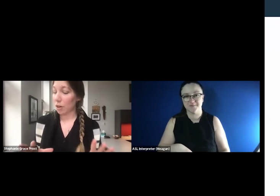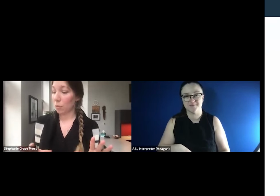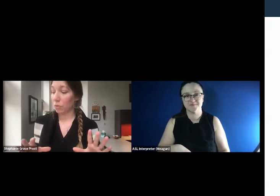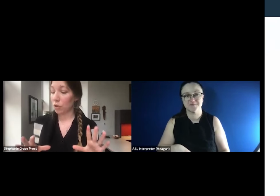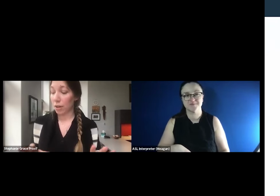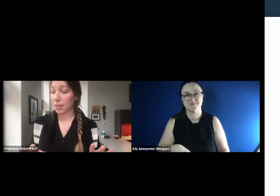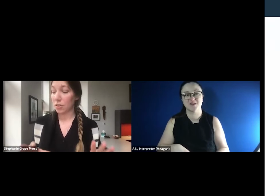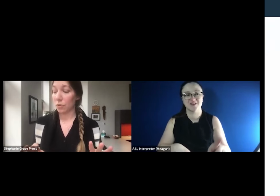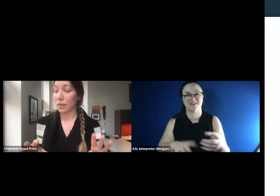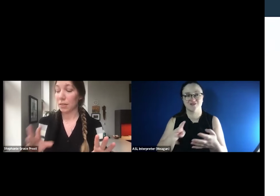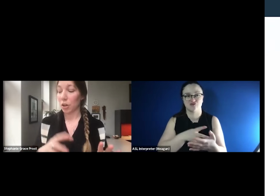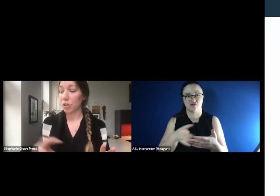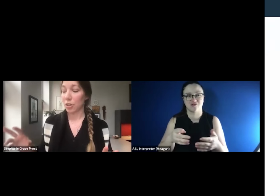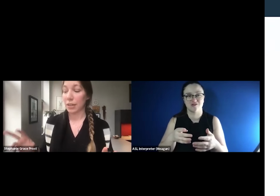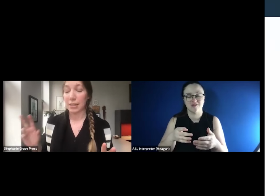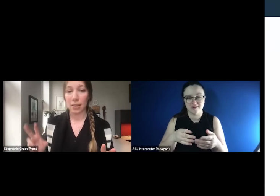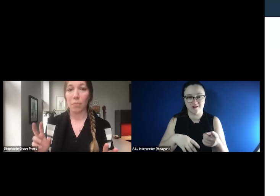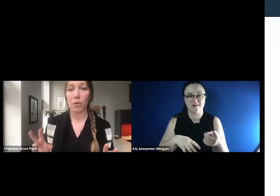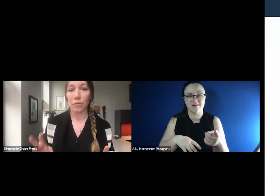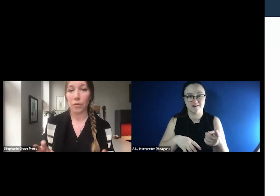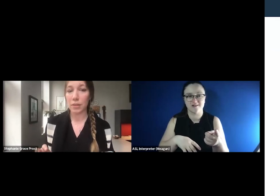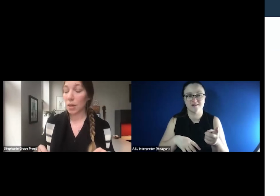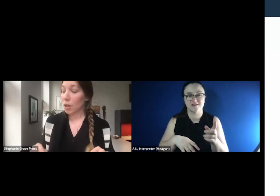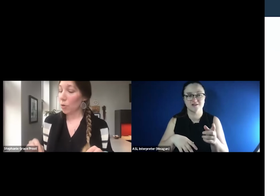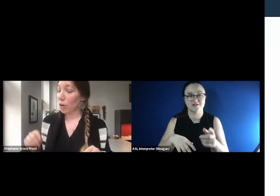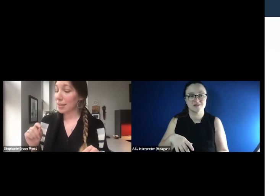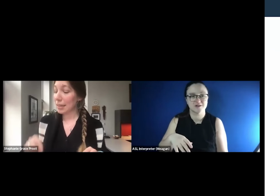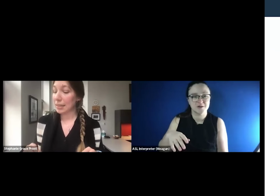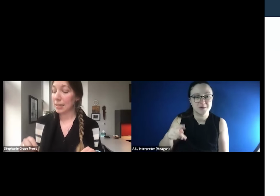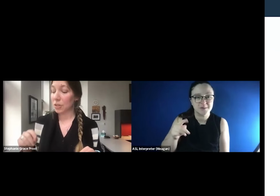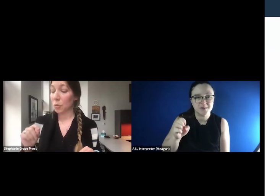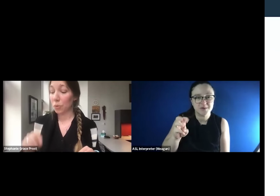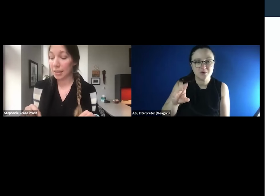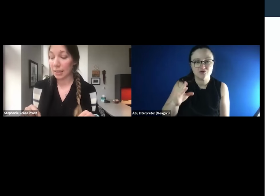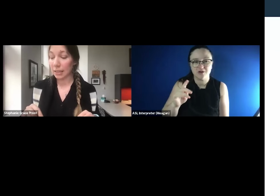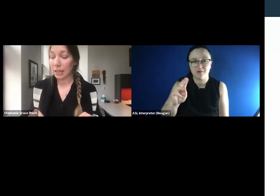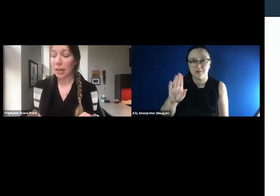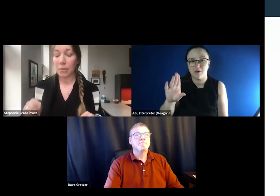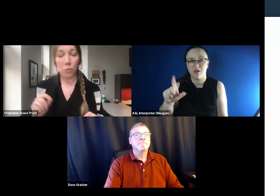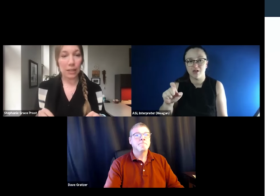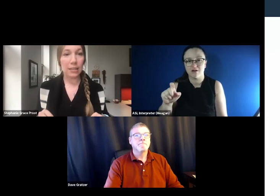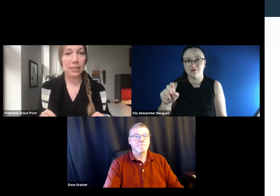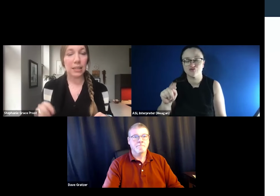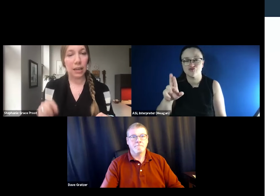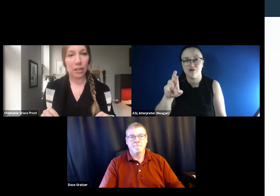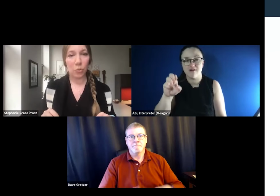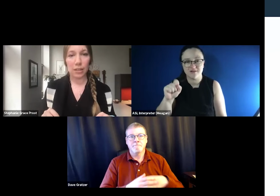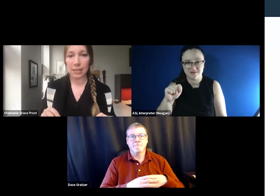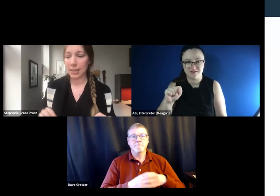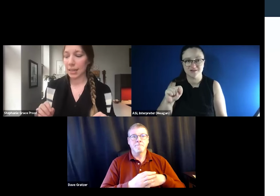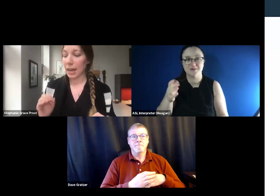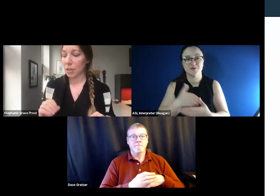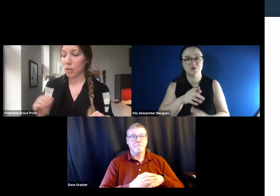Pew Charitable Trusts reveals a large increase in the number of folks who are sentenced to prison between 1999